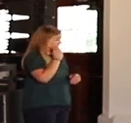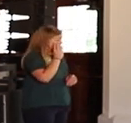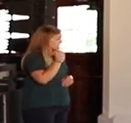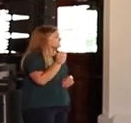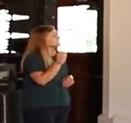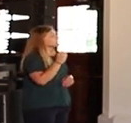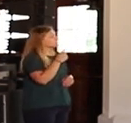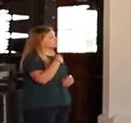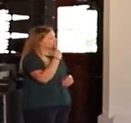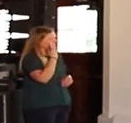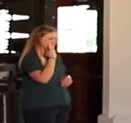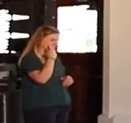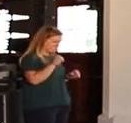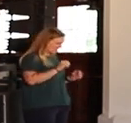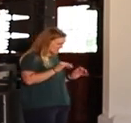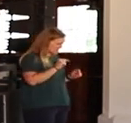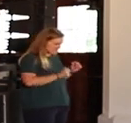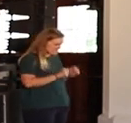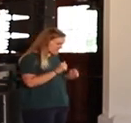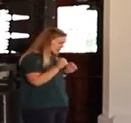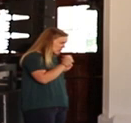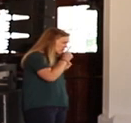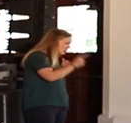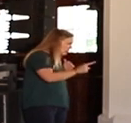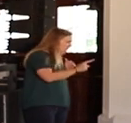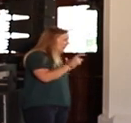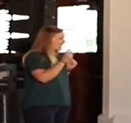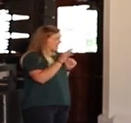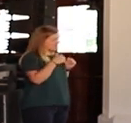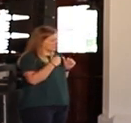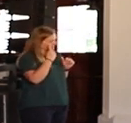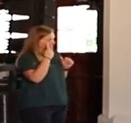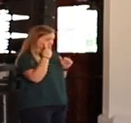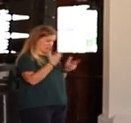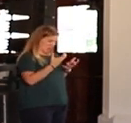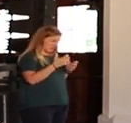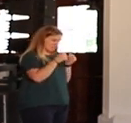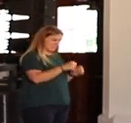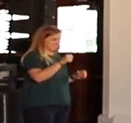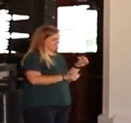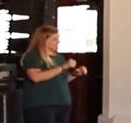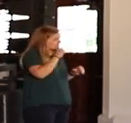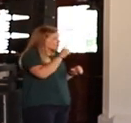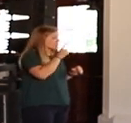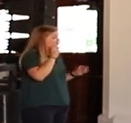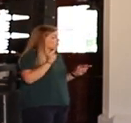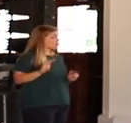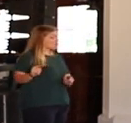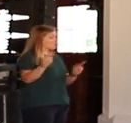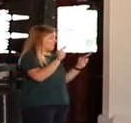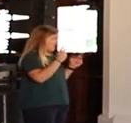you doubt you can do this. Maybe even times when you doubt that you want to do this. But if you look around you